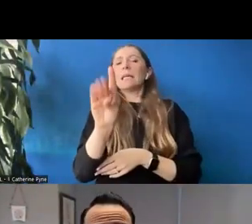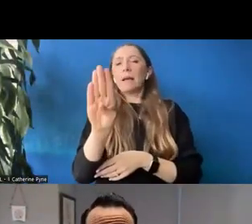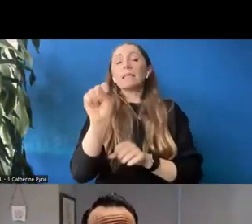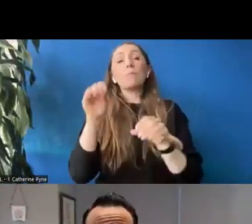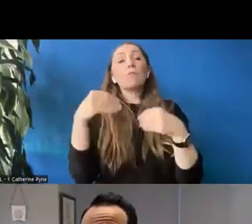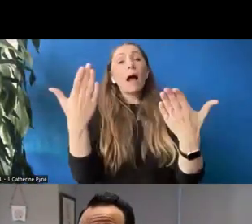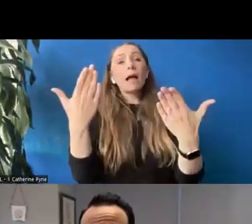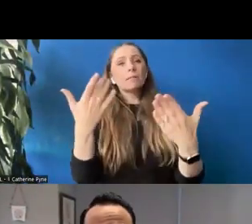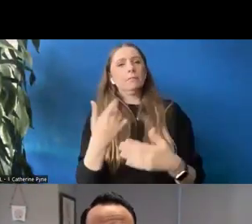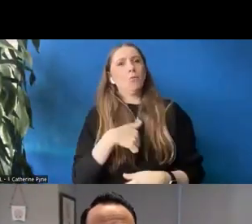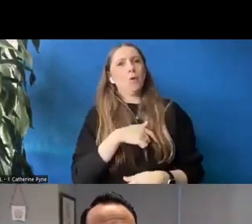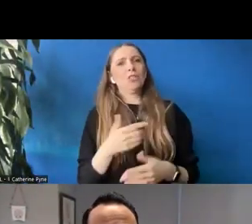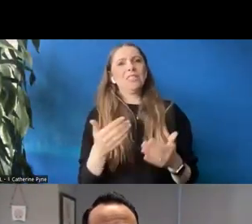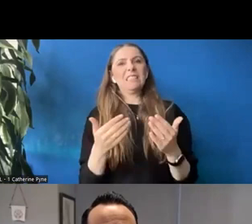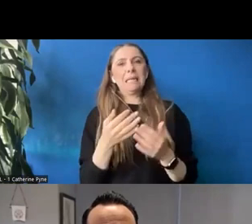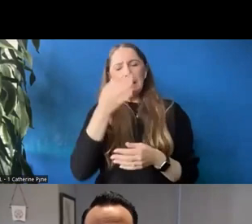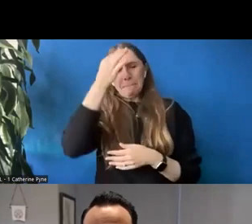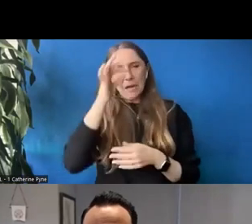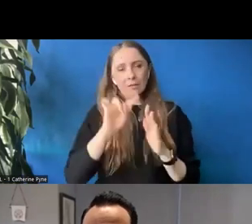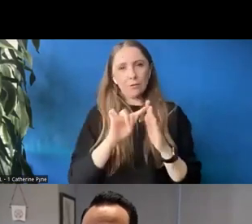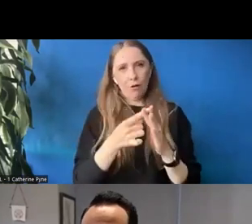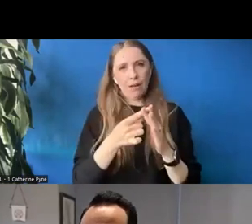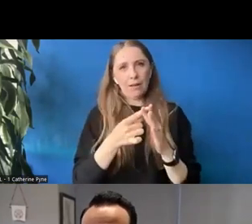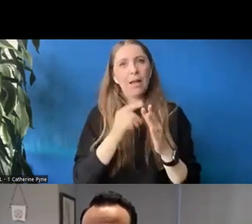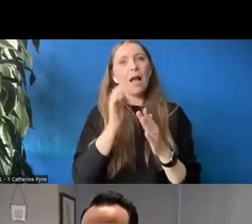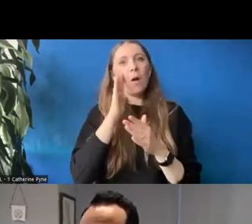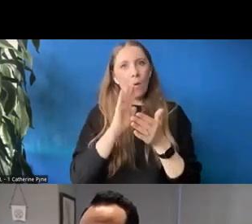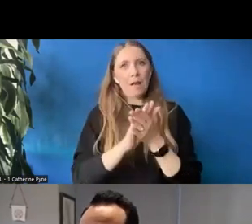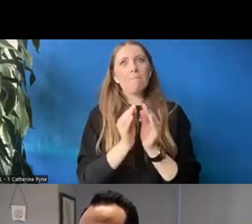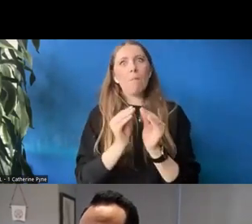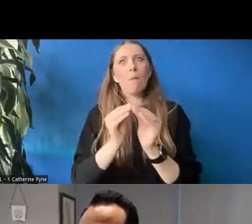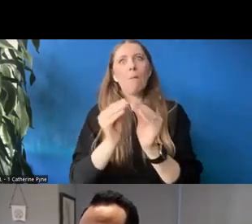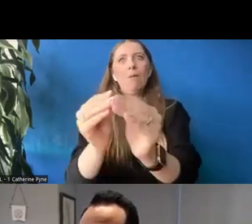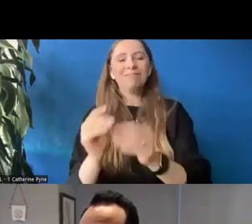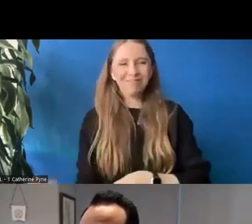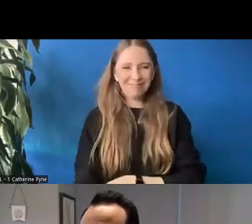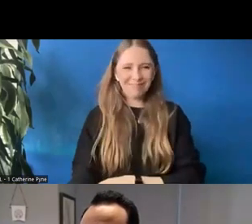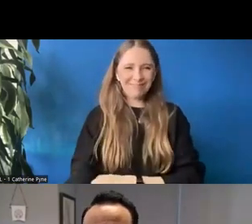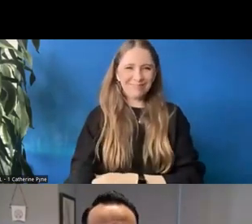just getting started, I think, with what will be possible.